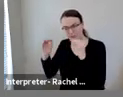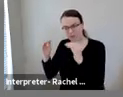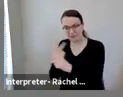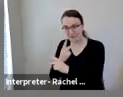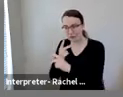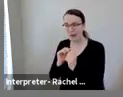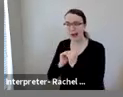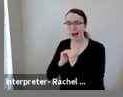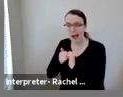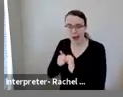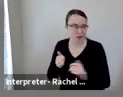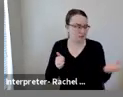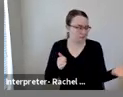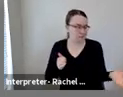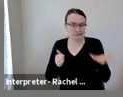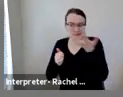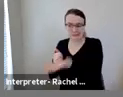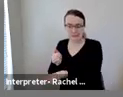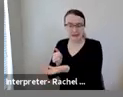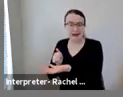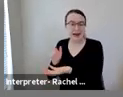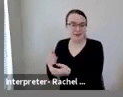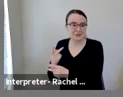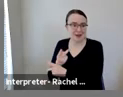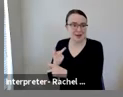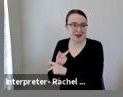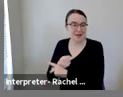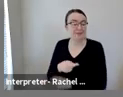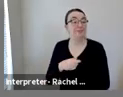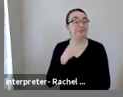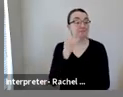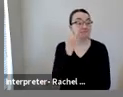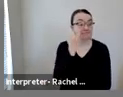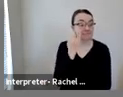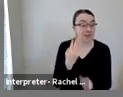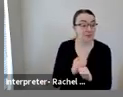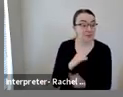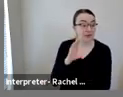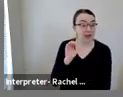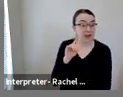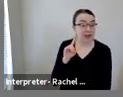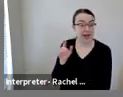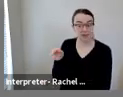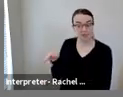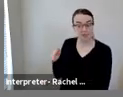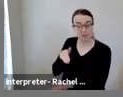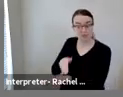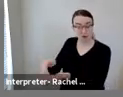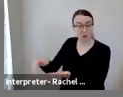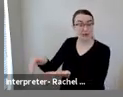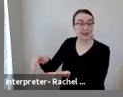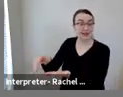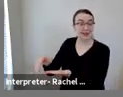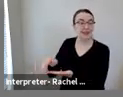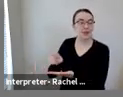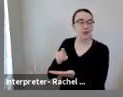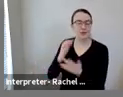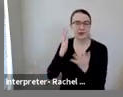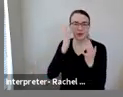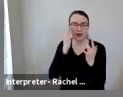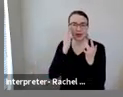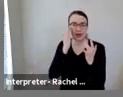it, right? And if you're using CAD frequently, you're having to think in